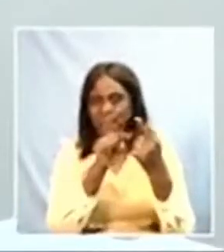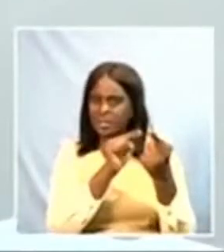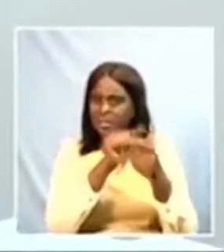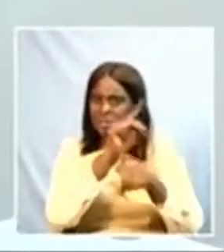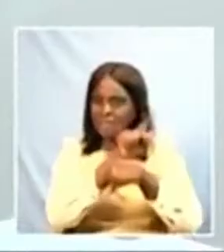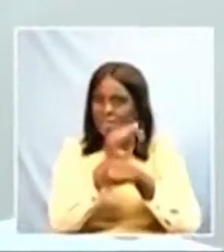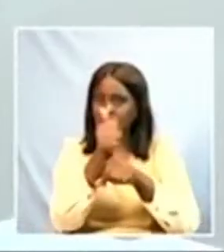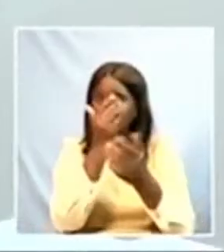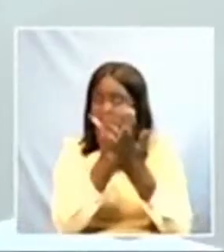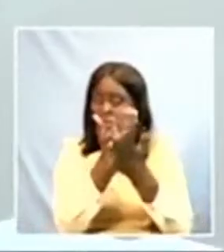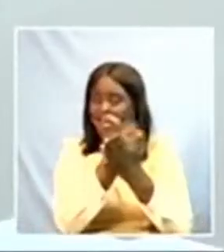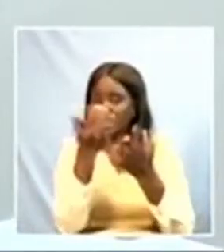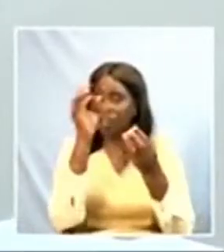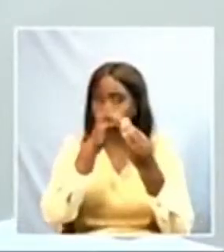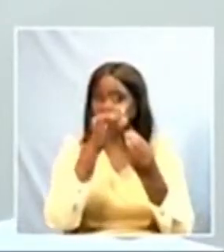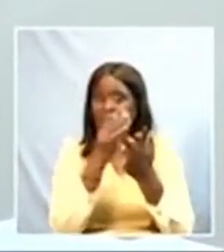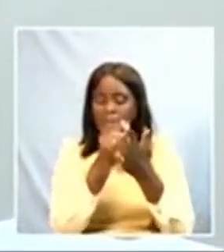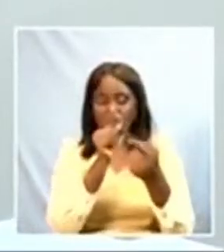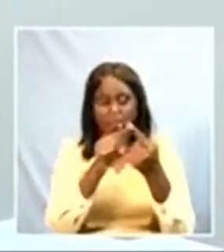project?